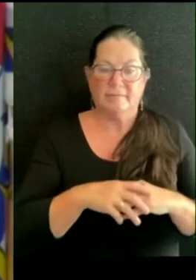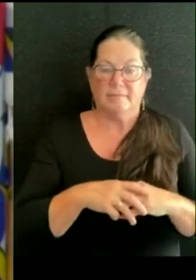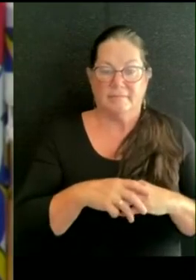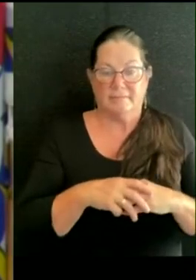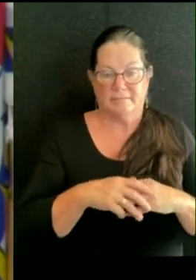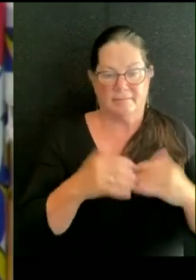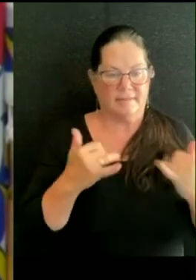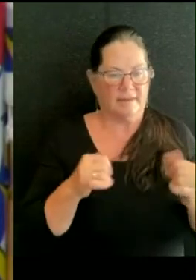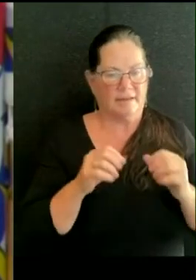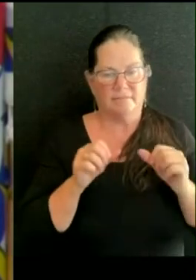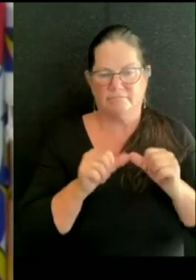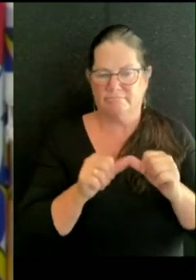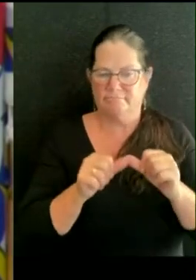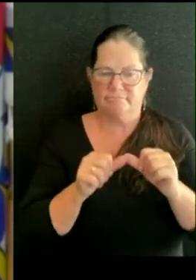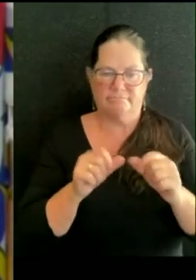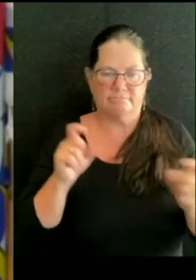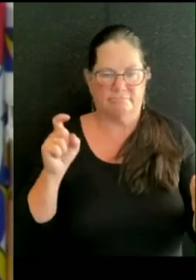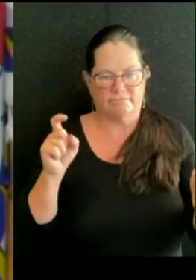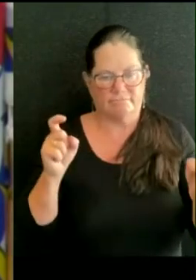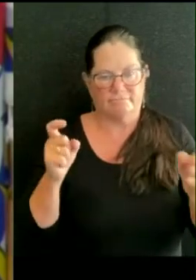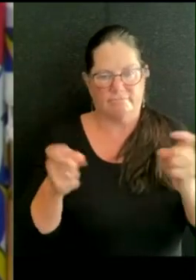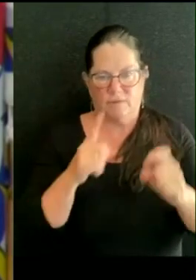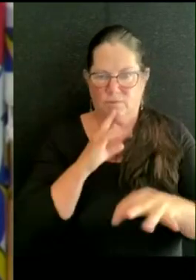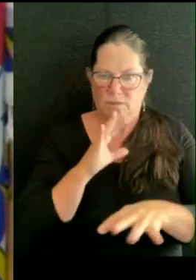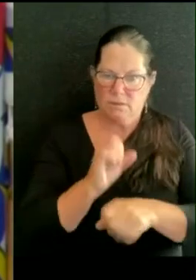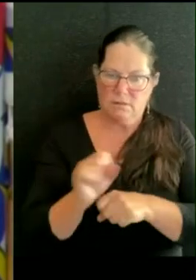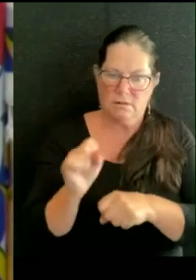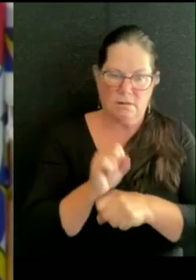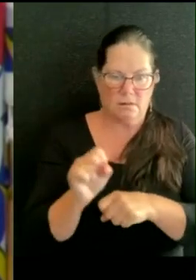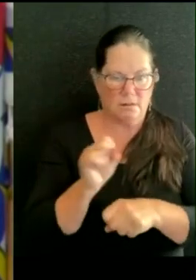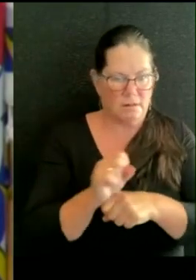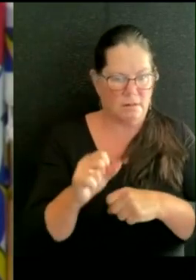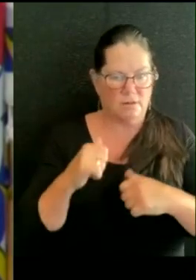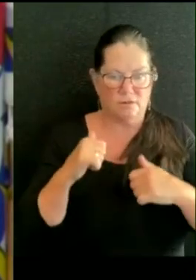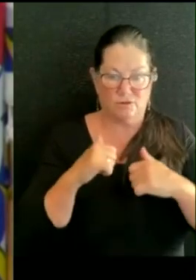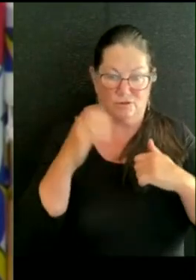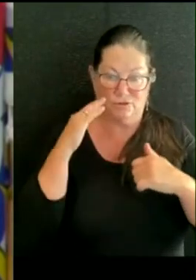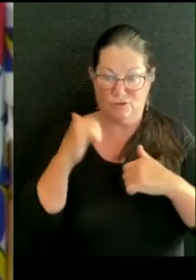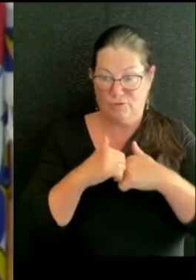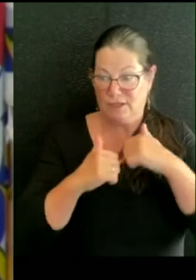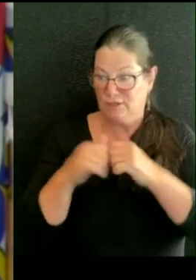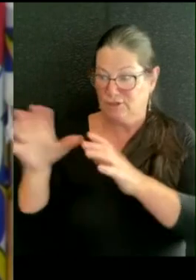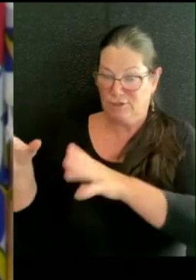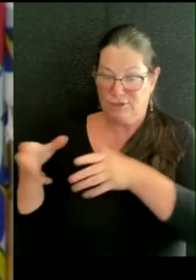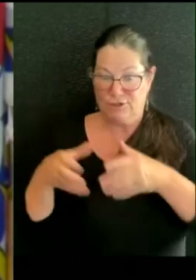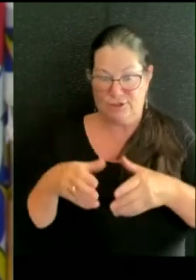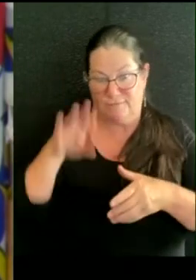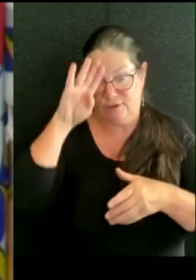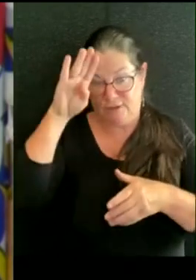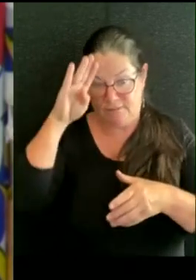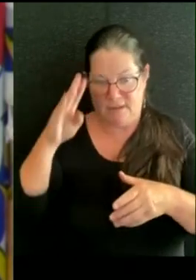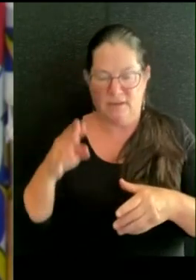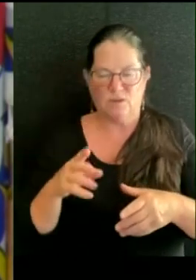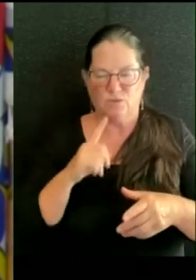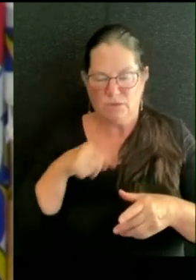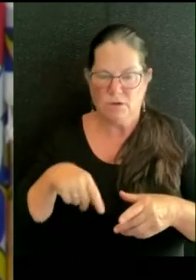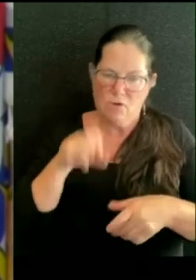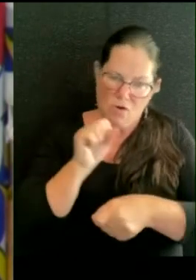transition. The hard work of structural firefighters now becomes the hard work of recovery.